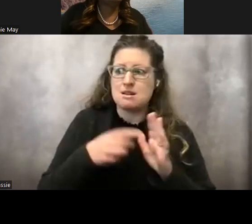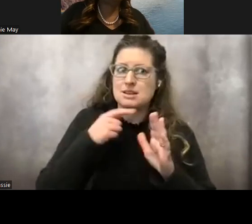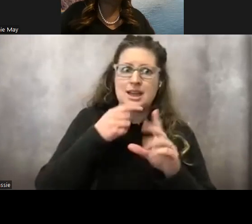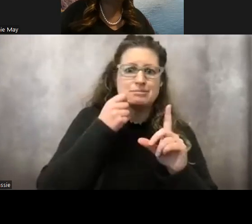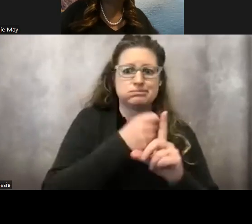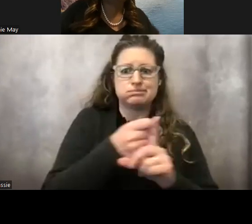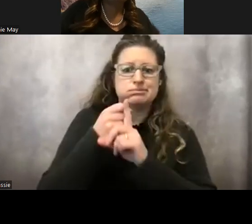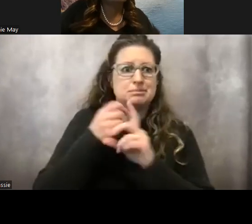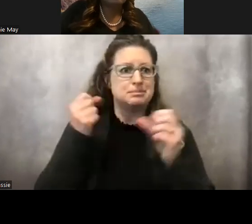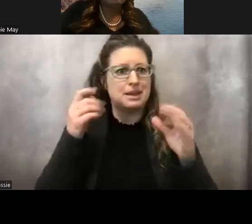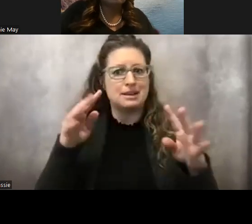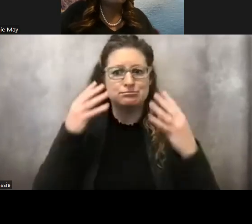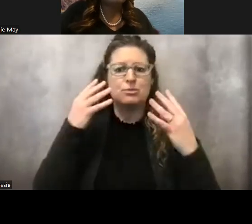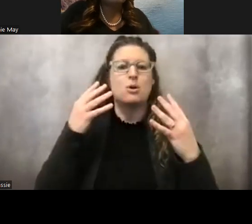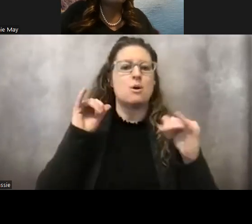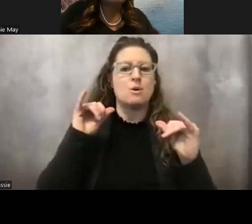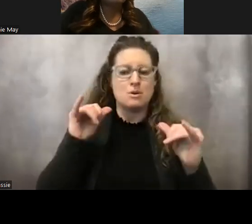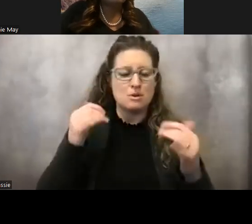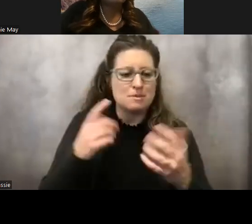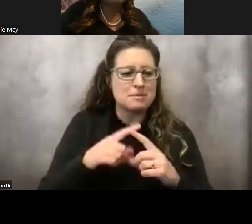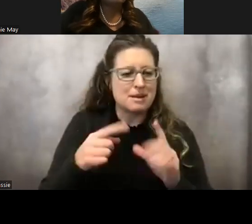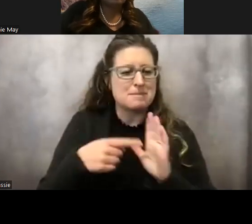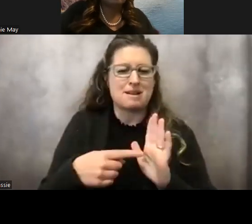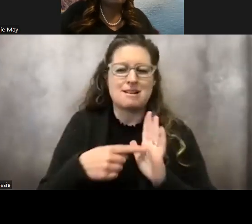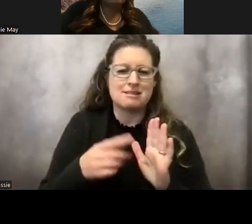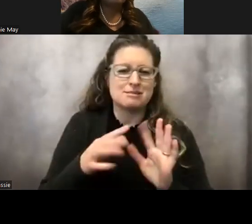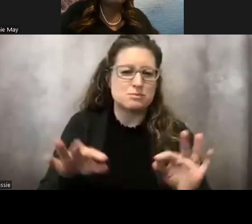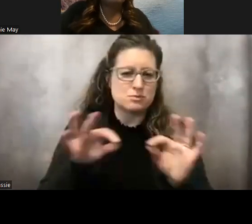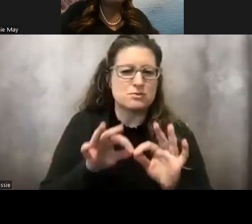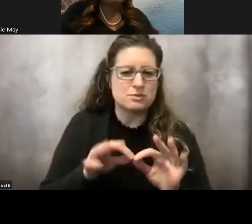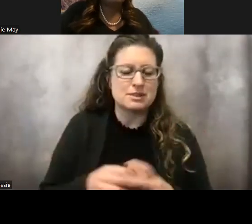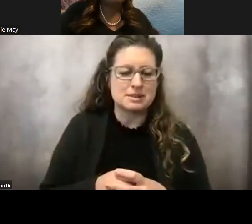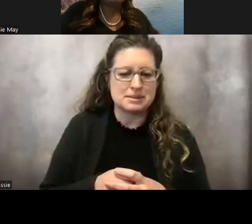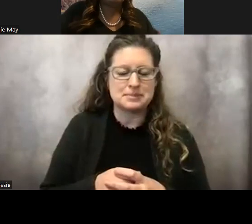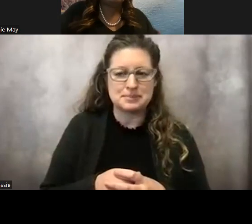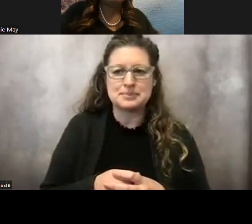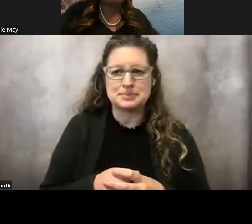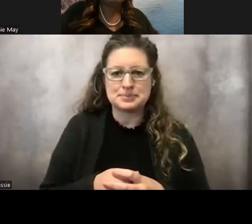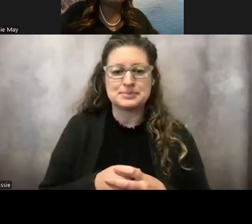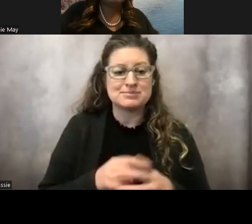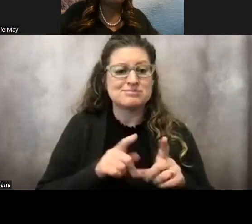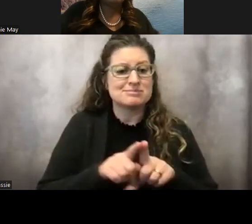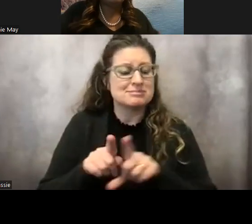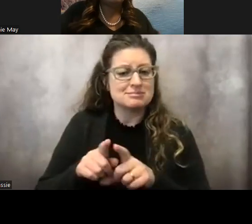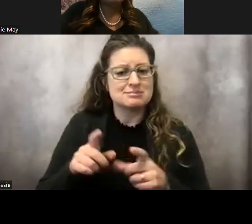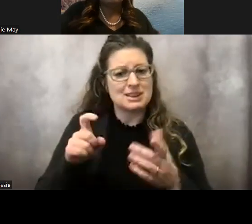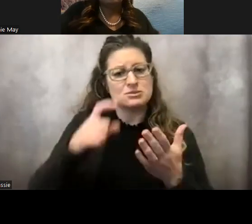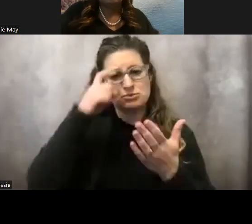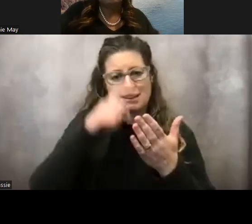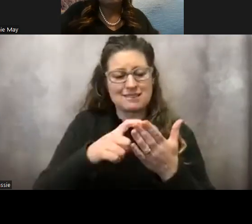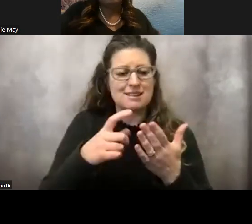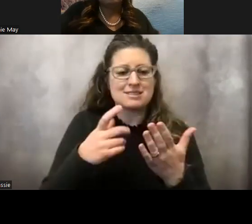that's an important way. And then recognizing that different communities need different